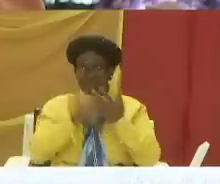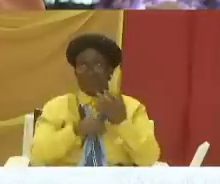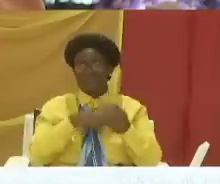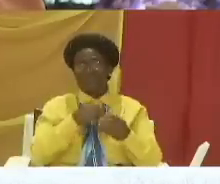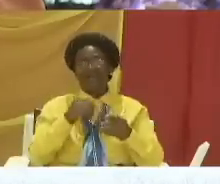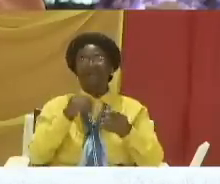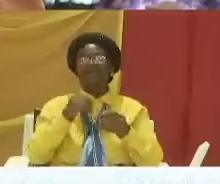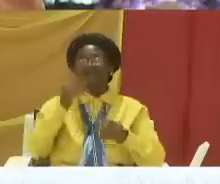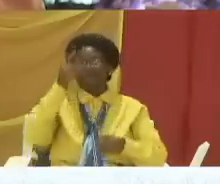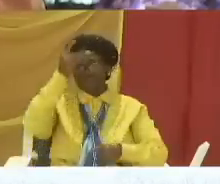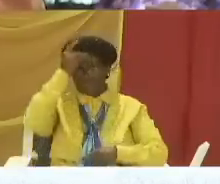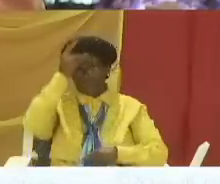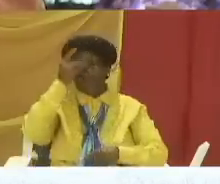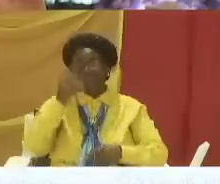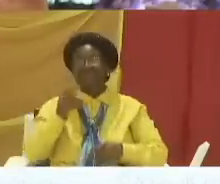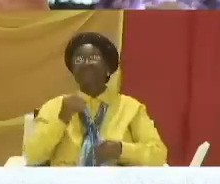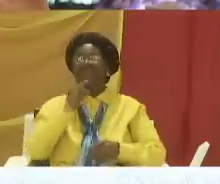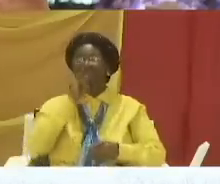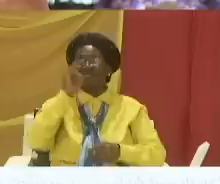sin.